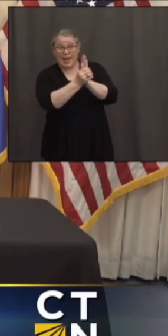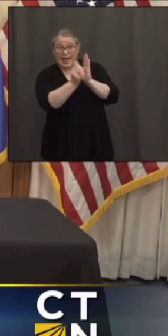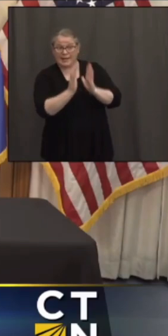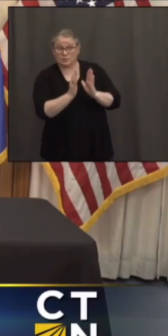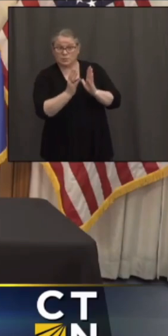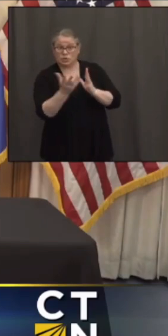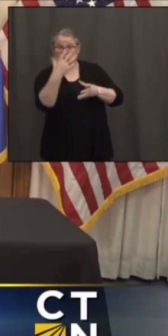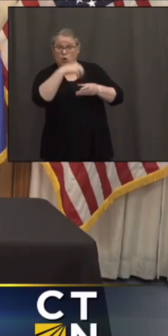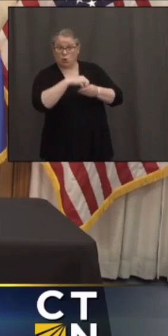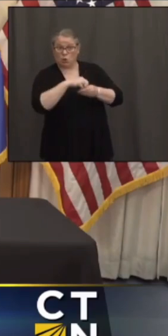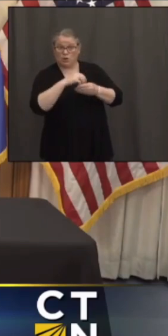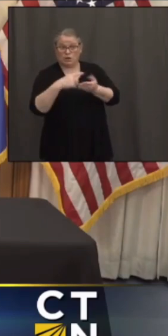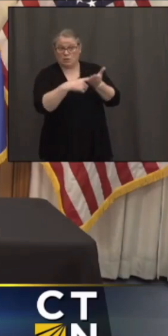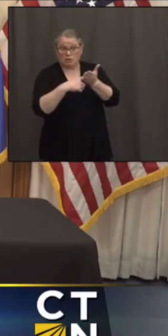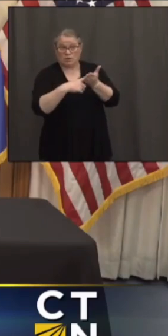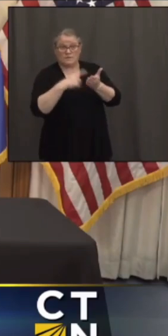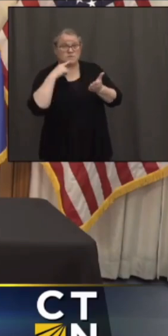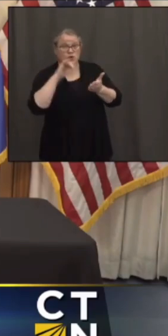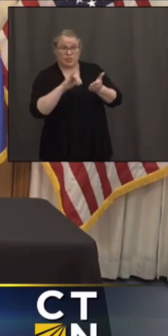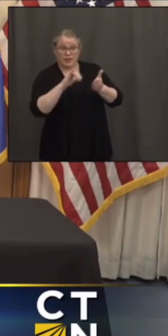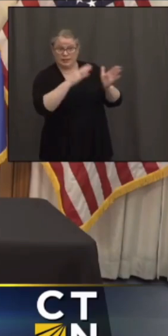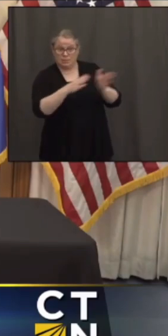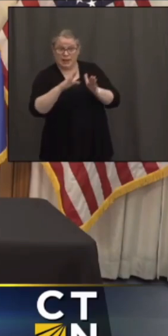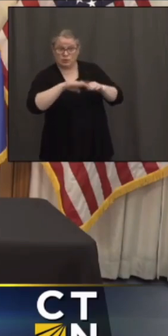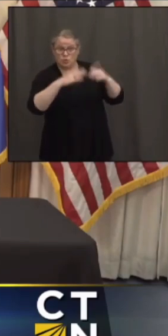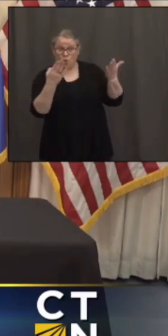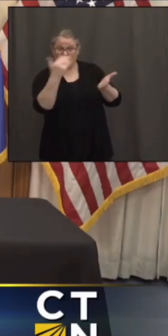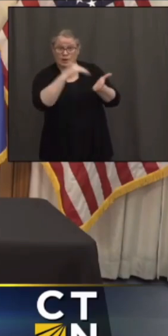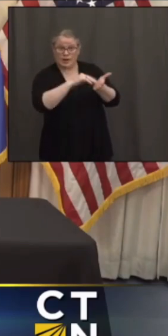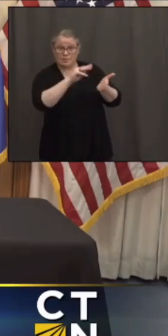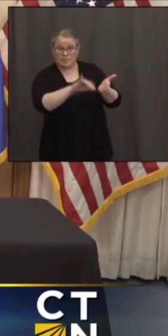decision? Josh, you want to speak to that?